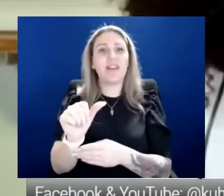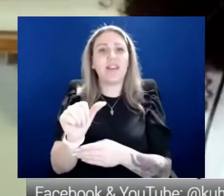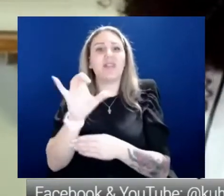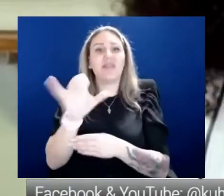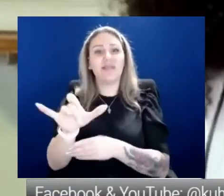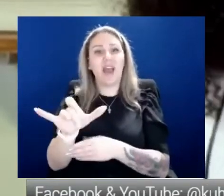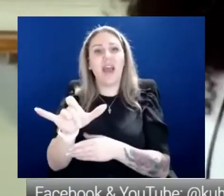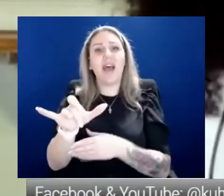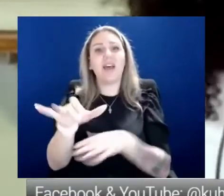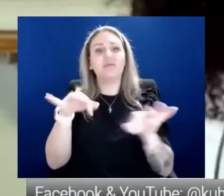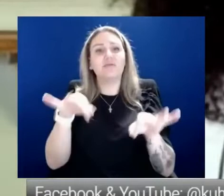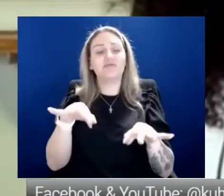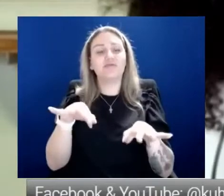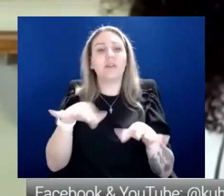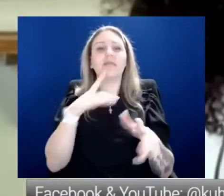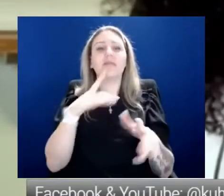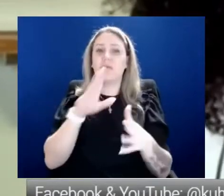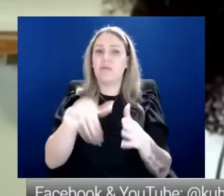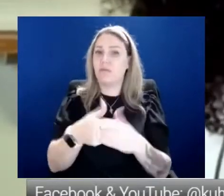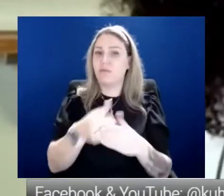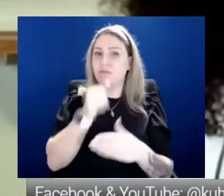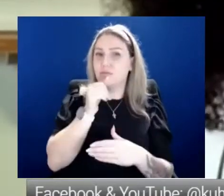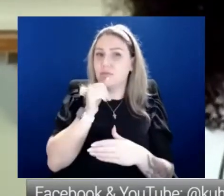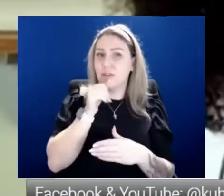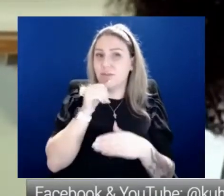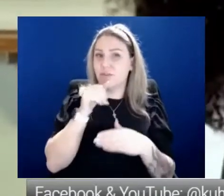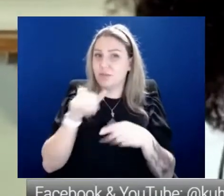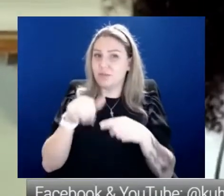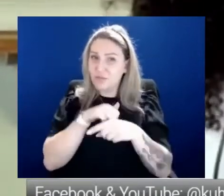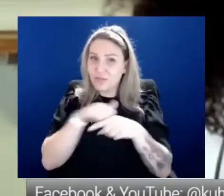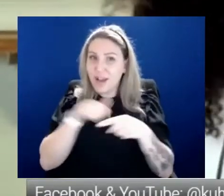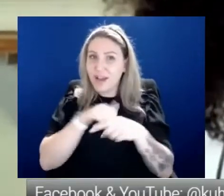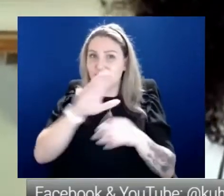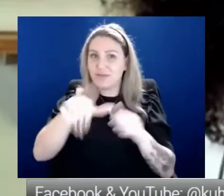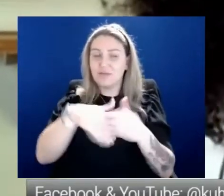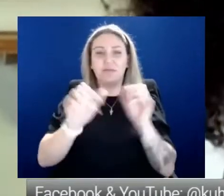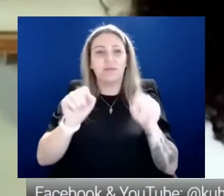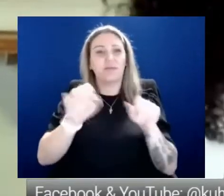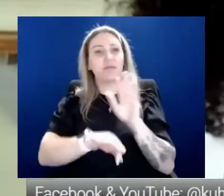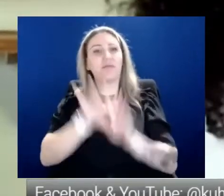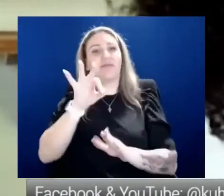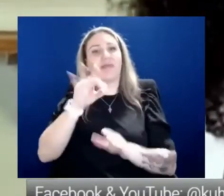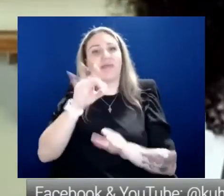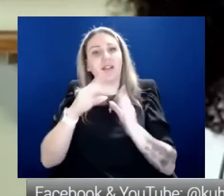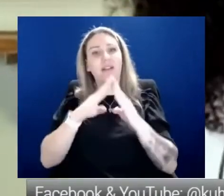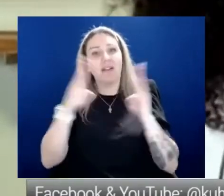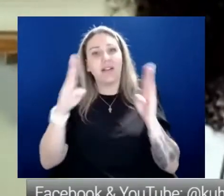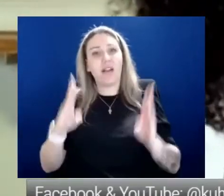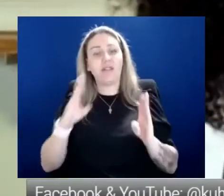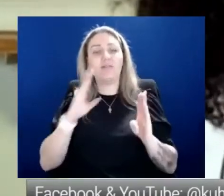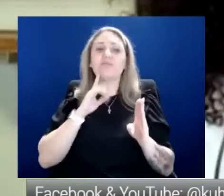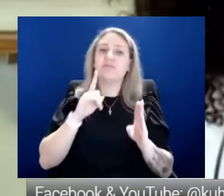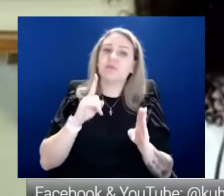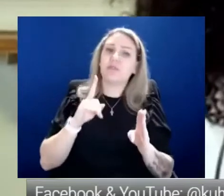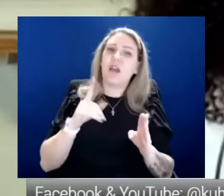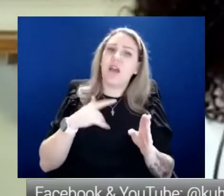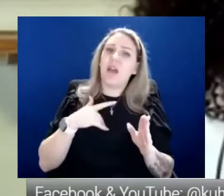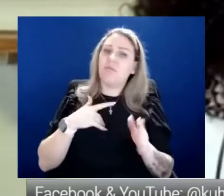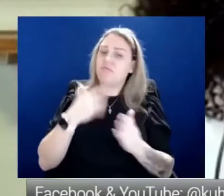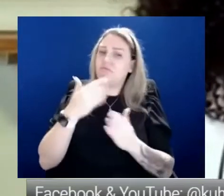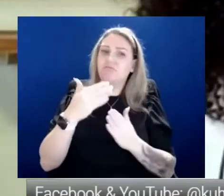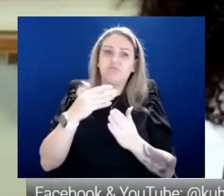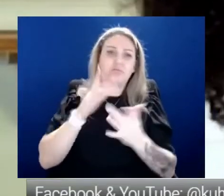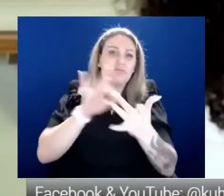all of the private practice lactation consultants that do in-home and virtual care. I'm listed there. I reach out to providers and